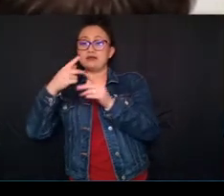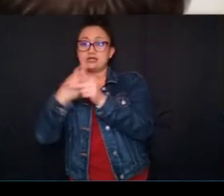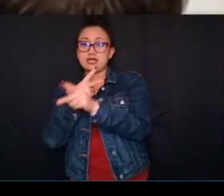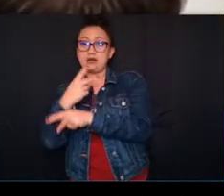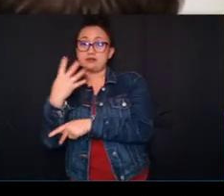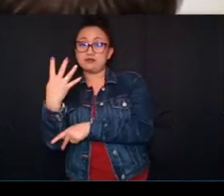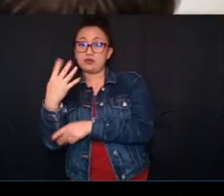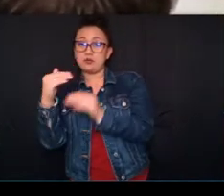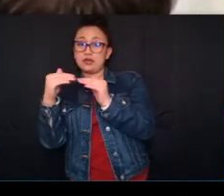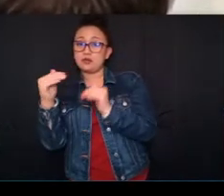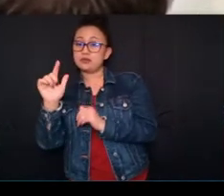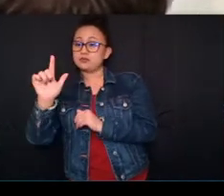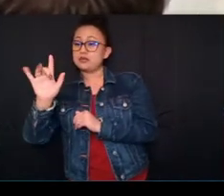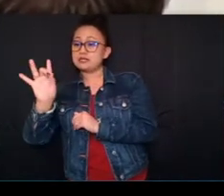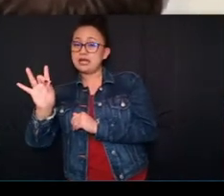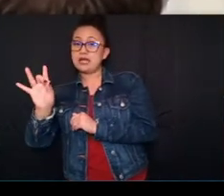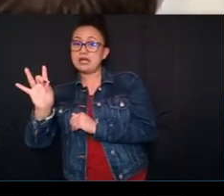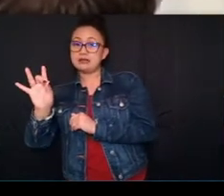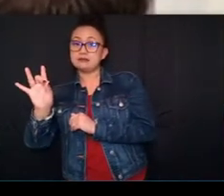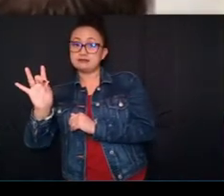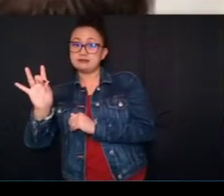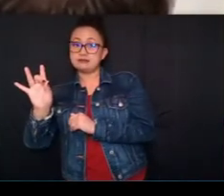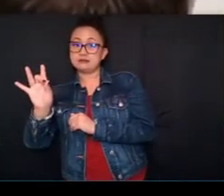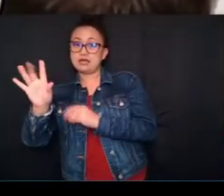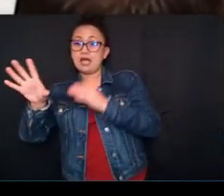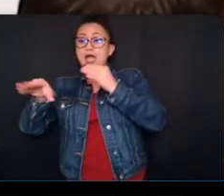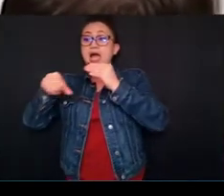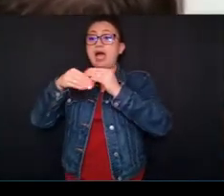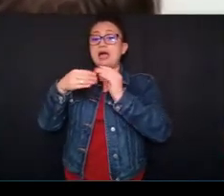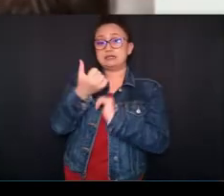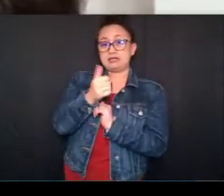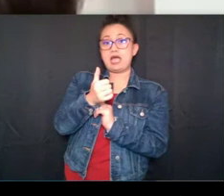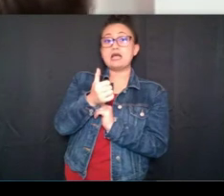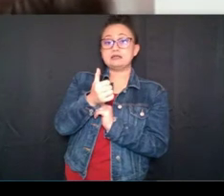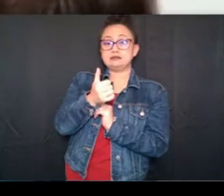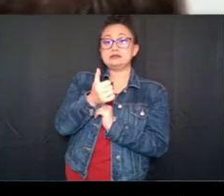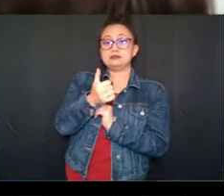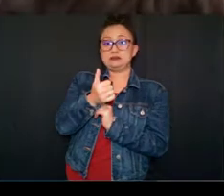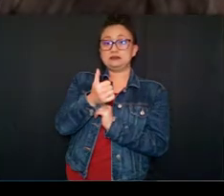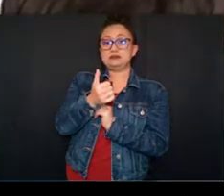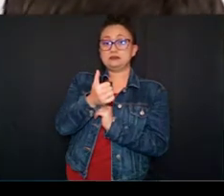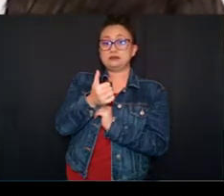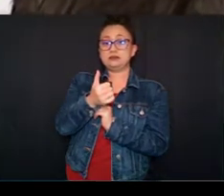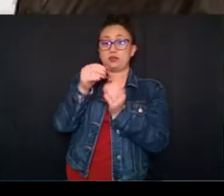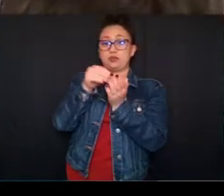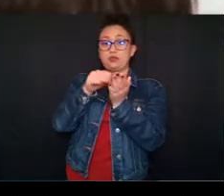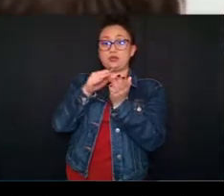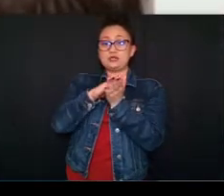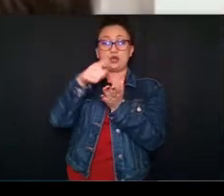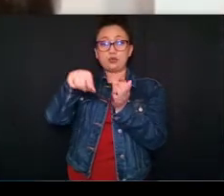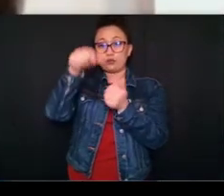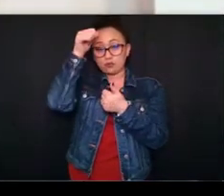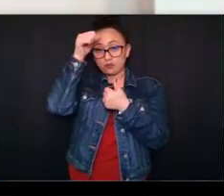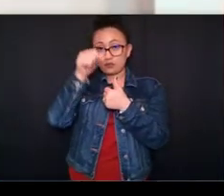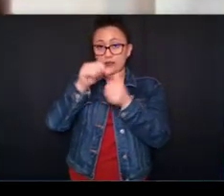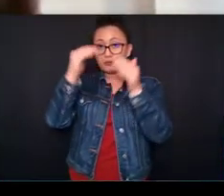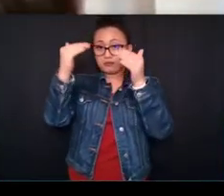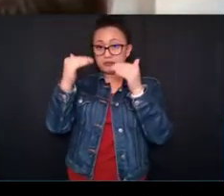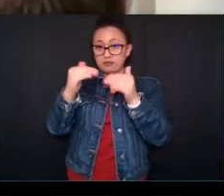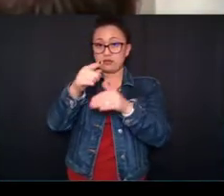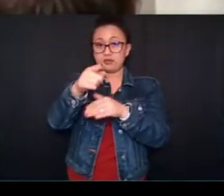don't forget, you still have to add the 10 to it, so you write it just like this for your next steps, 10 plus 28. And